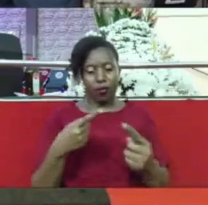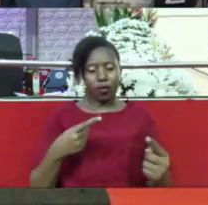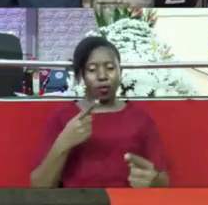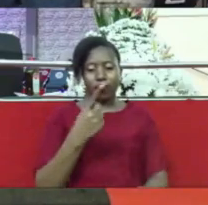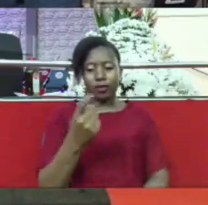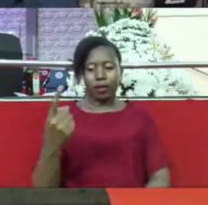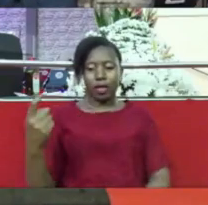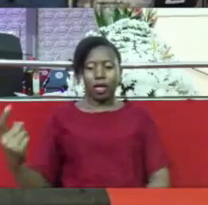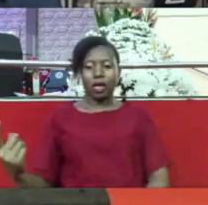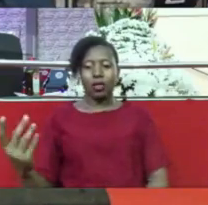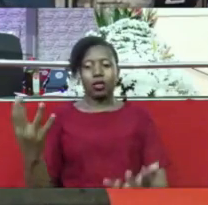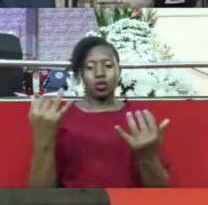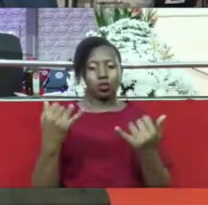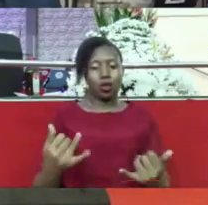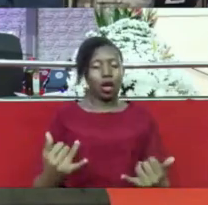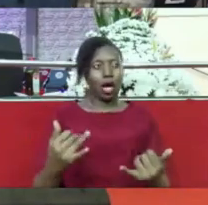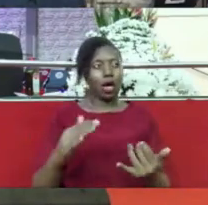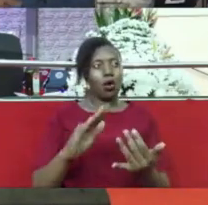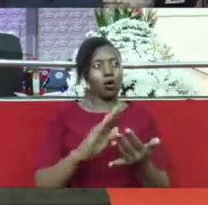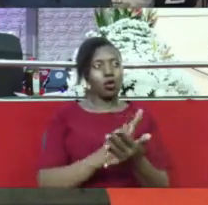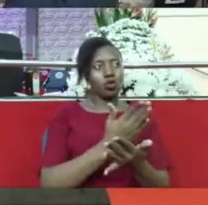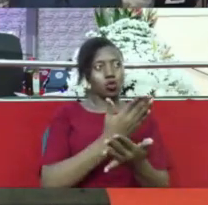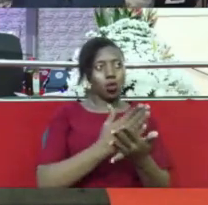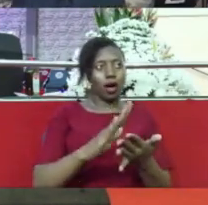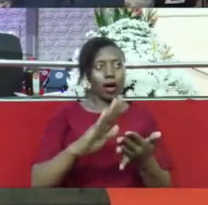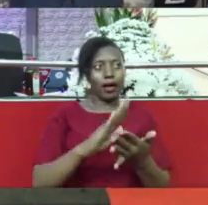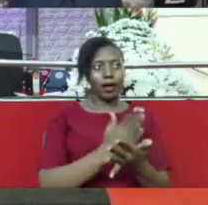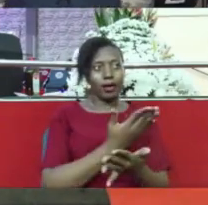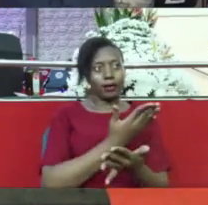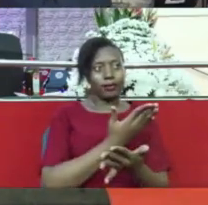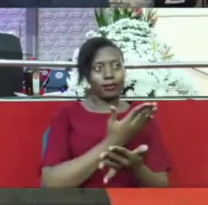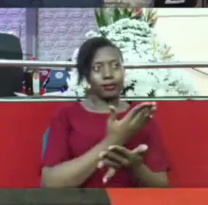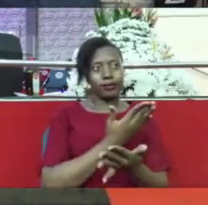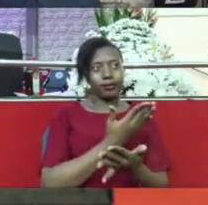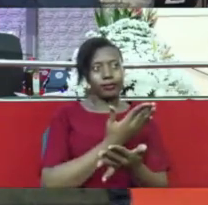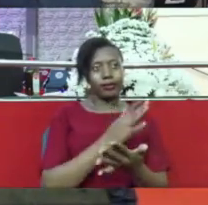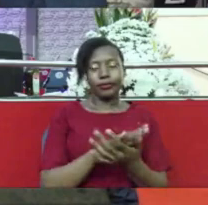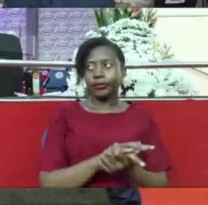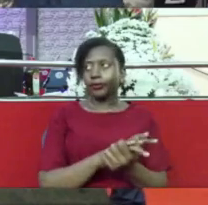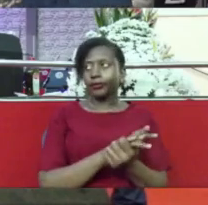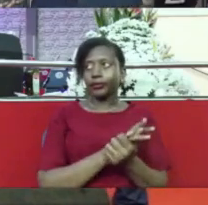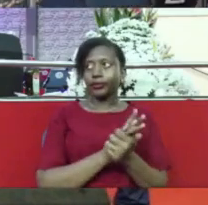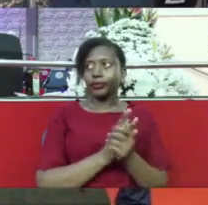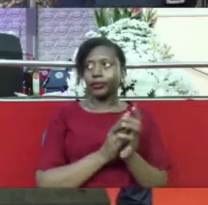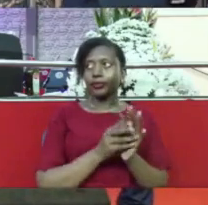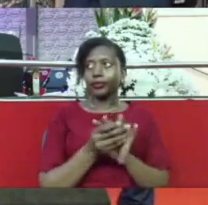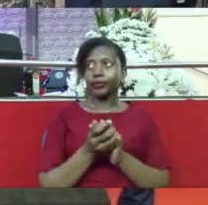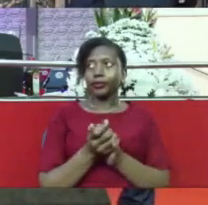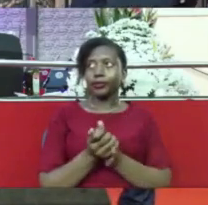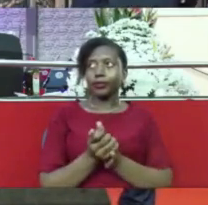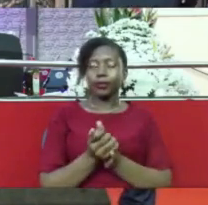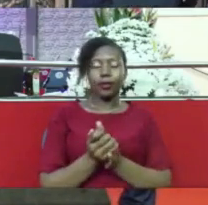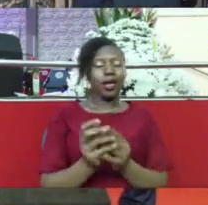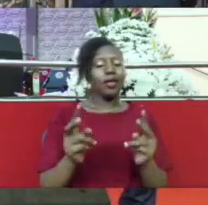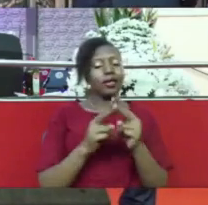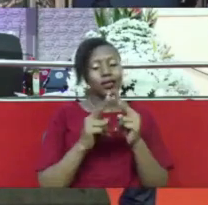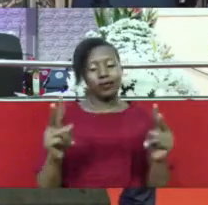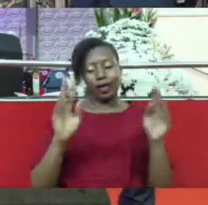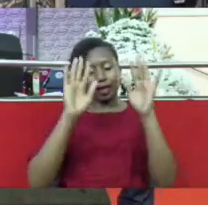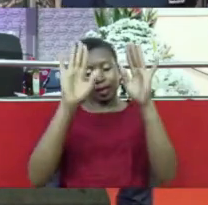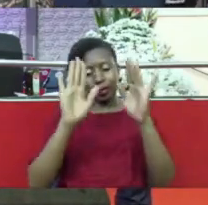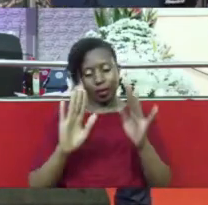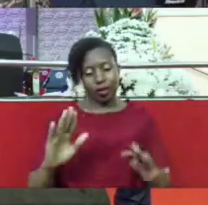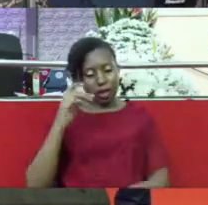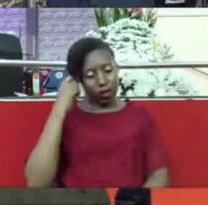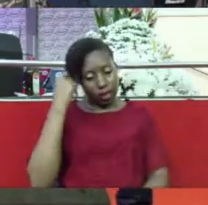silaha, being moved from a womb to a harrow, kutoka kwenye mdudu kufanyika silaha. It is very important to understand why